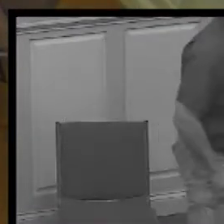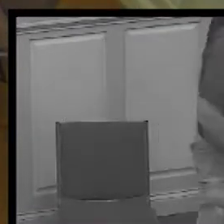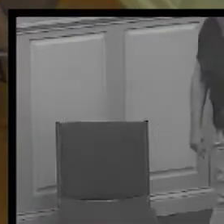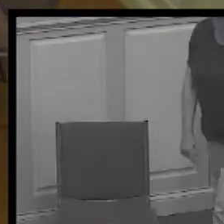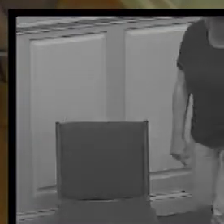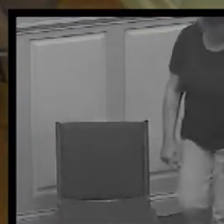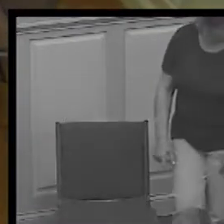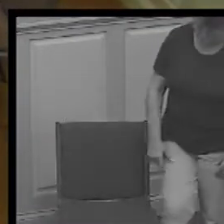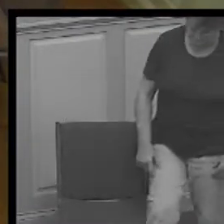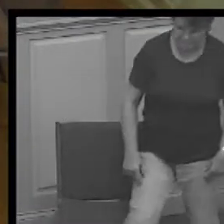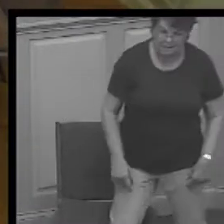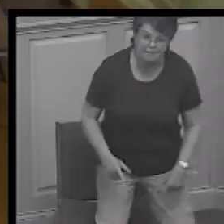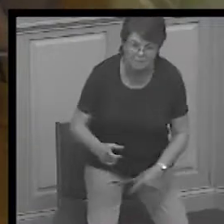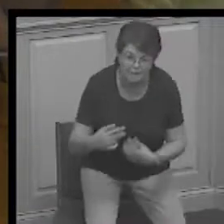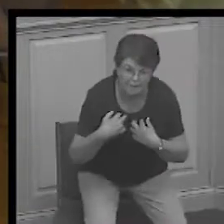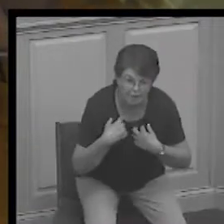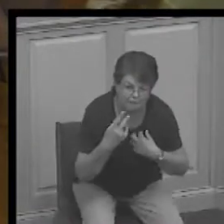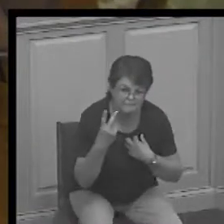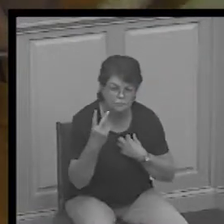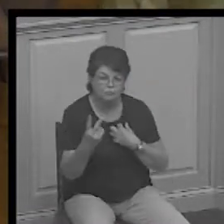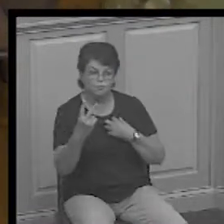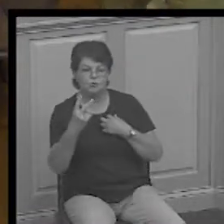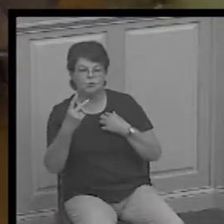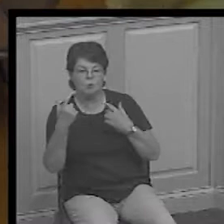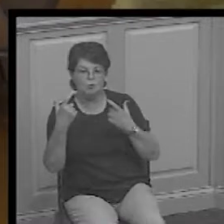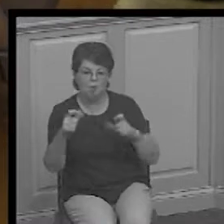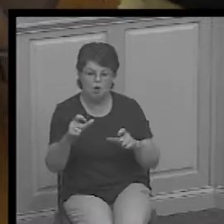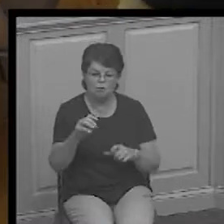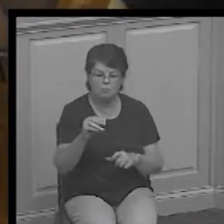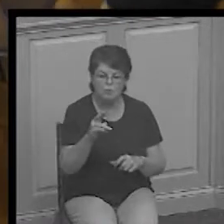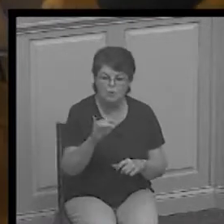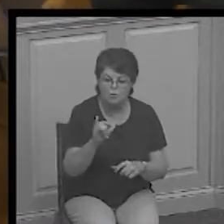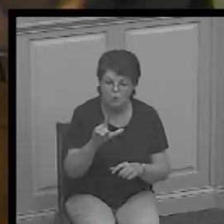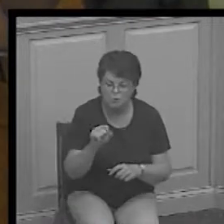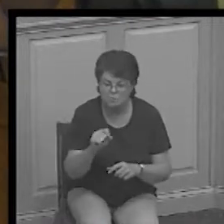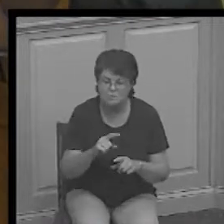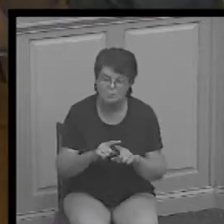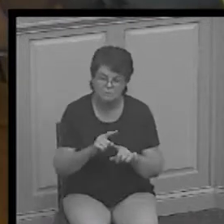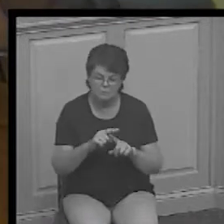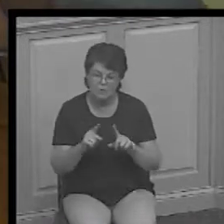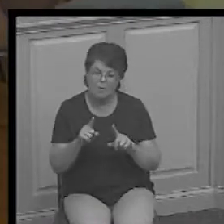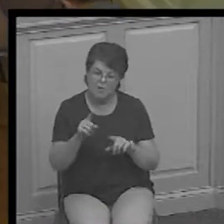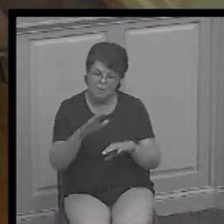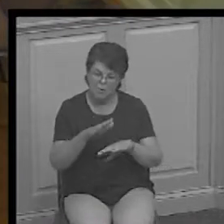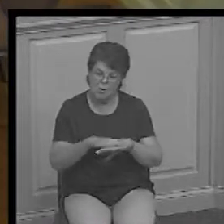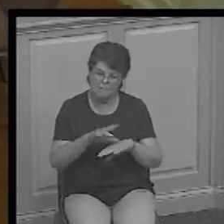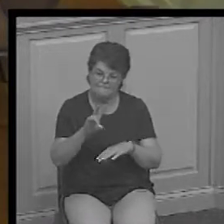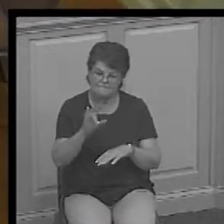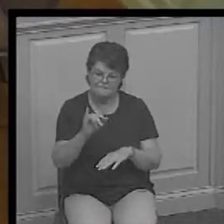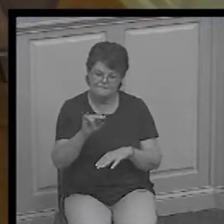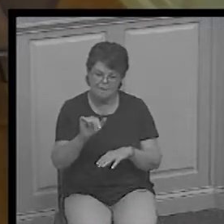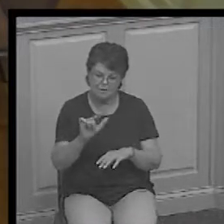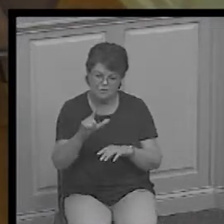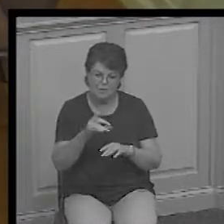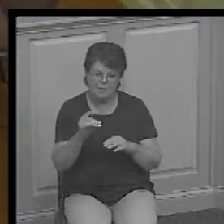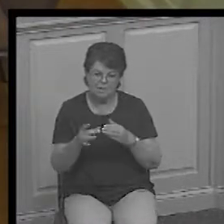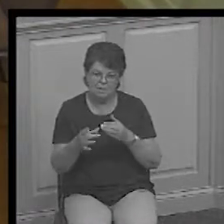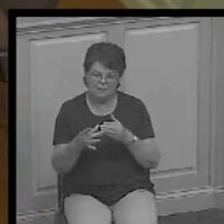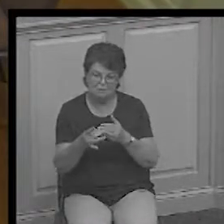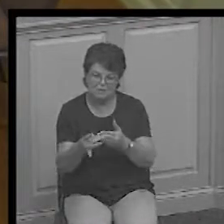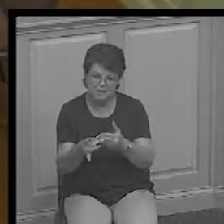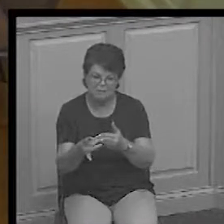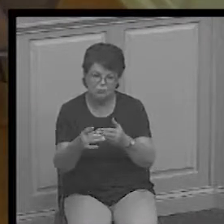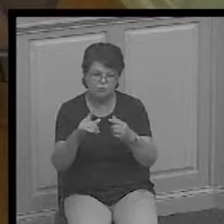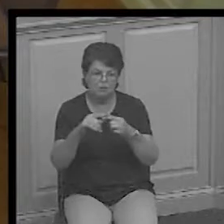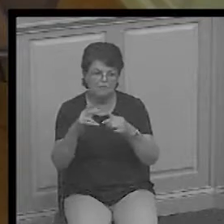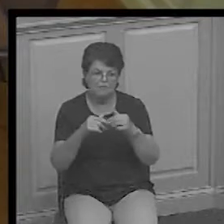they're painted on the brick, but they are literally attached to a frame on the Yeah. side of the building. It's very attractive. Yeah, Yeah. you would never know that if you didn't Yeah. get